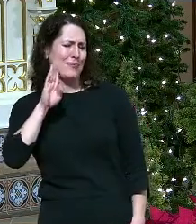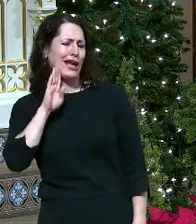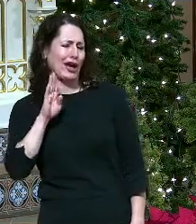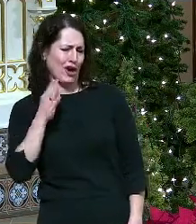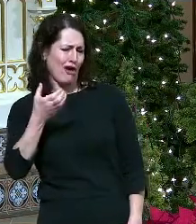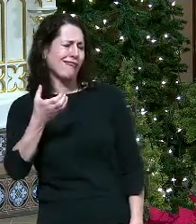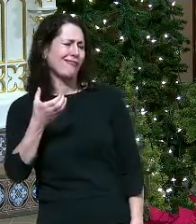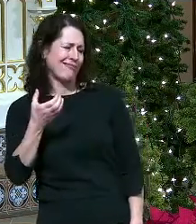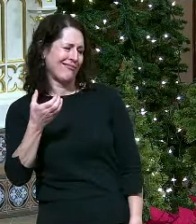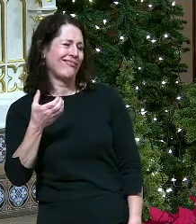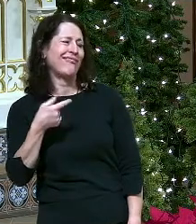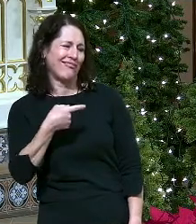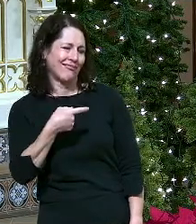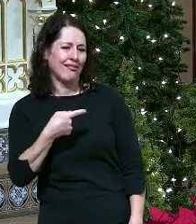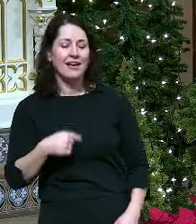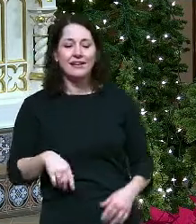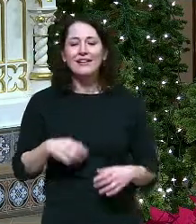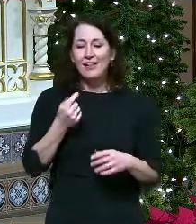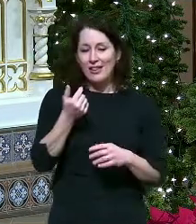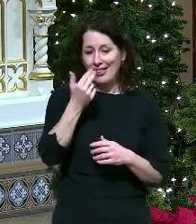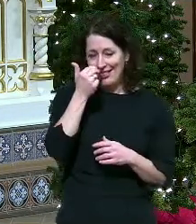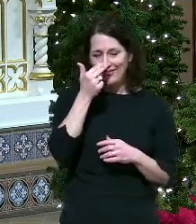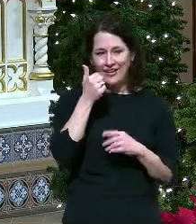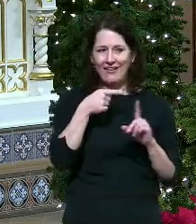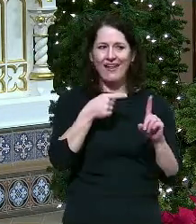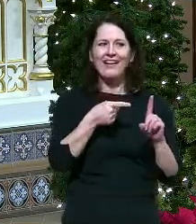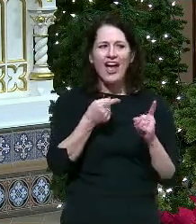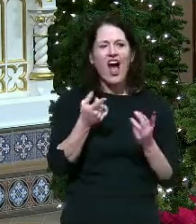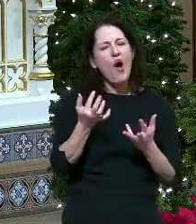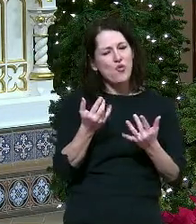There's something very, very funny about that.